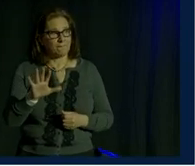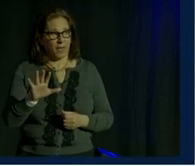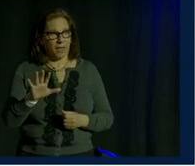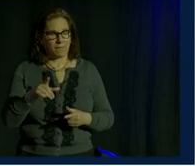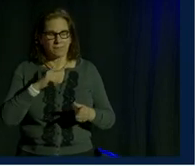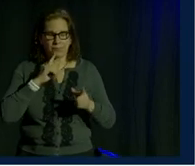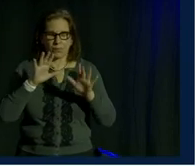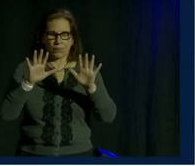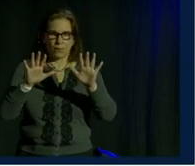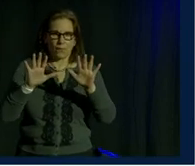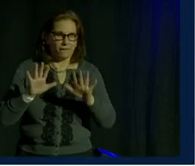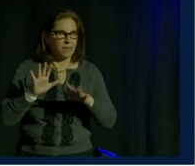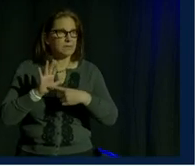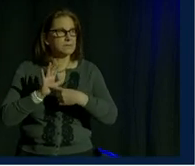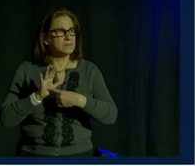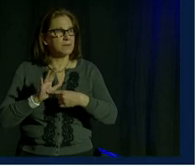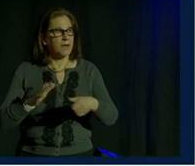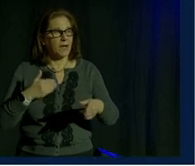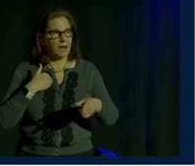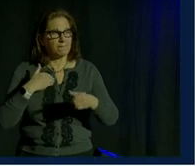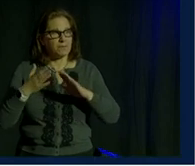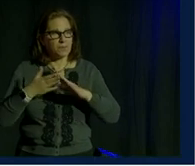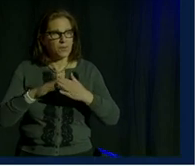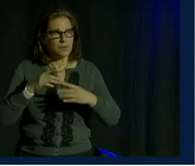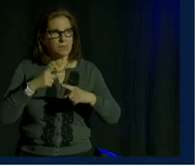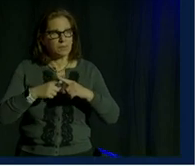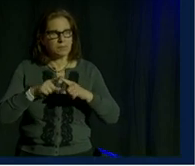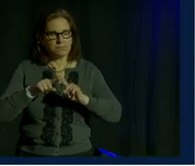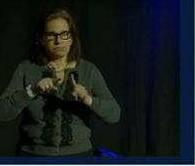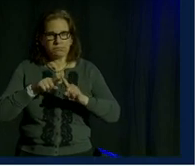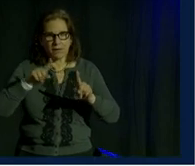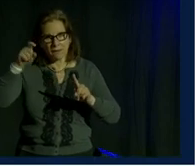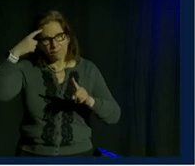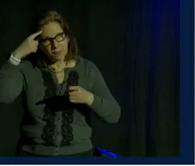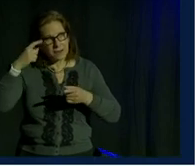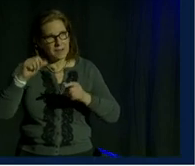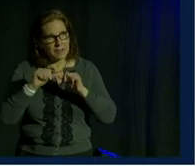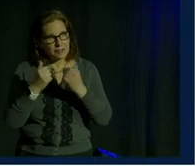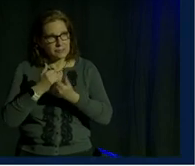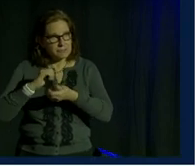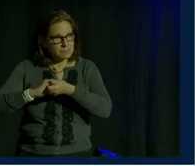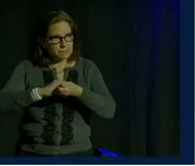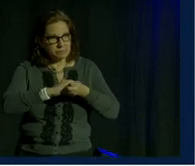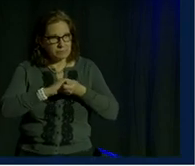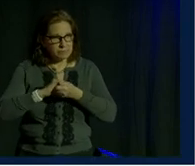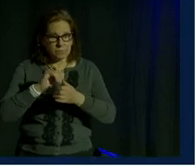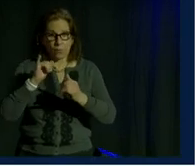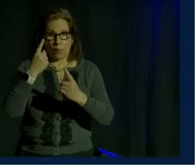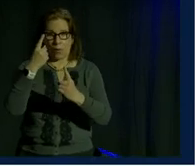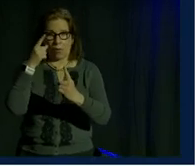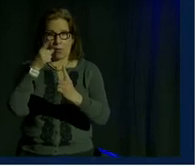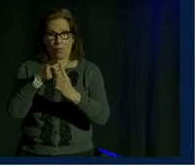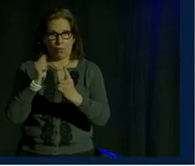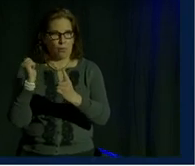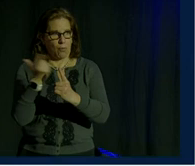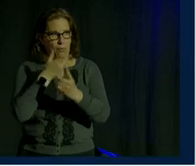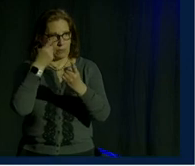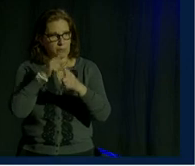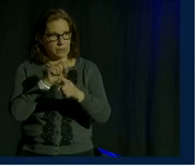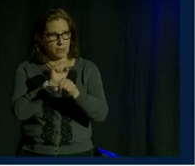project is an excellent example of how community and multiple government agencies work together for a common